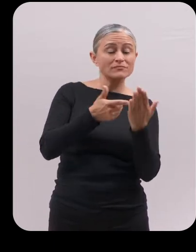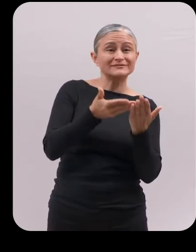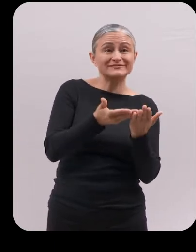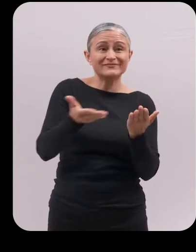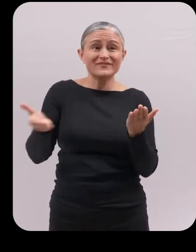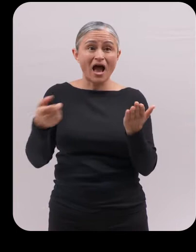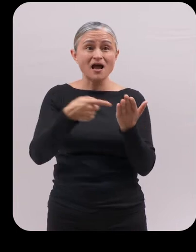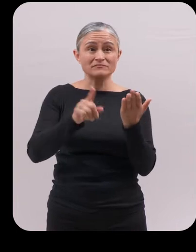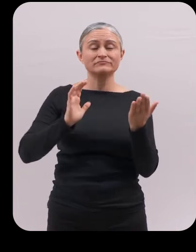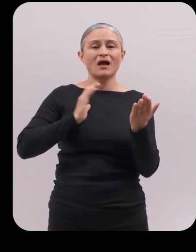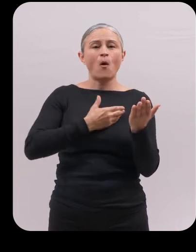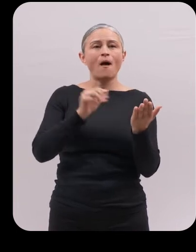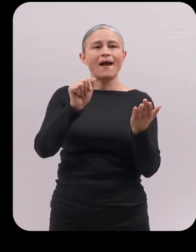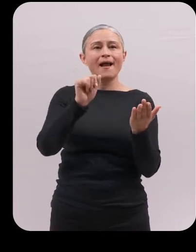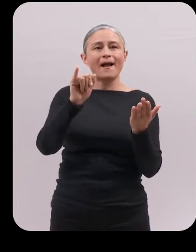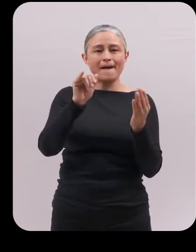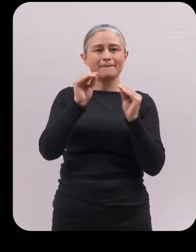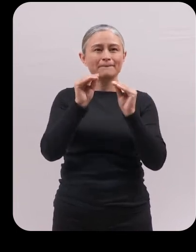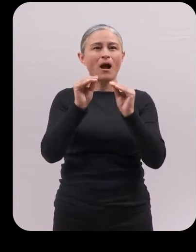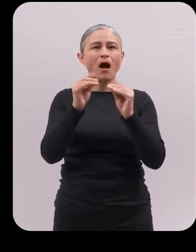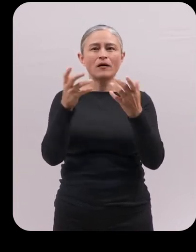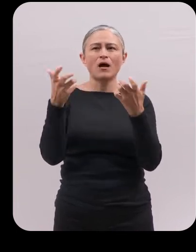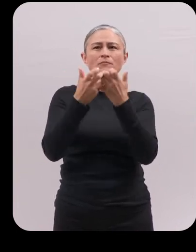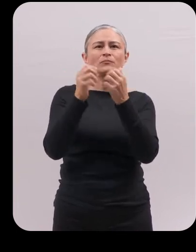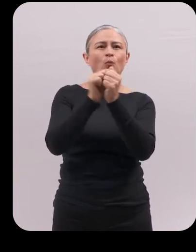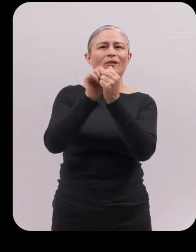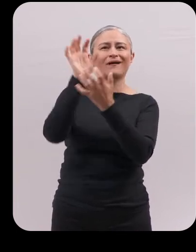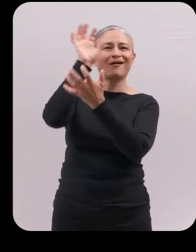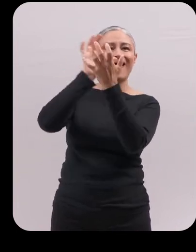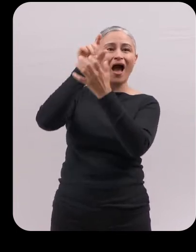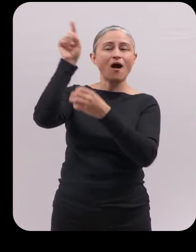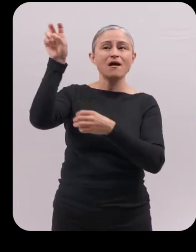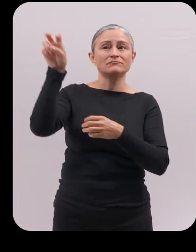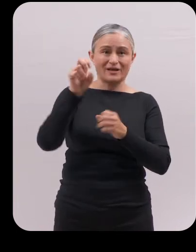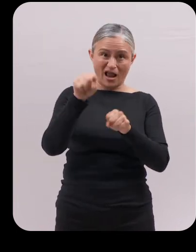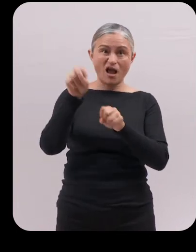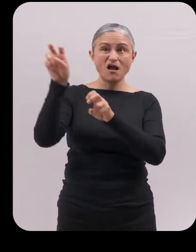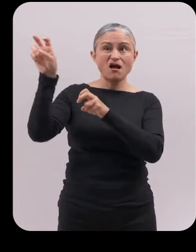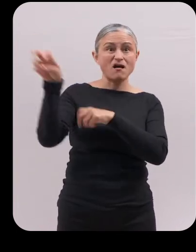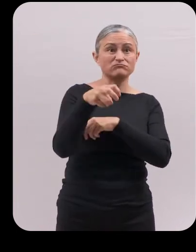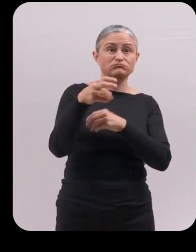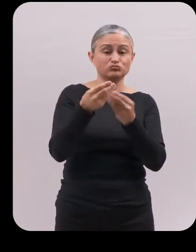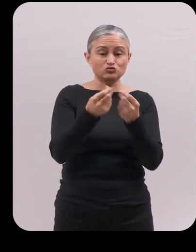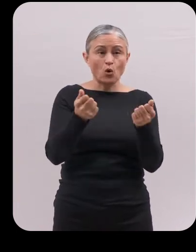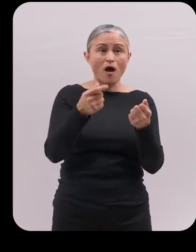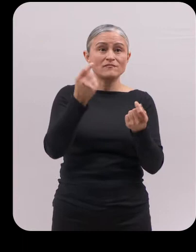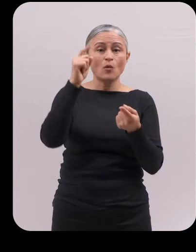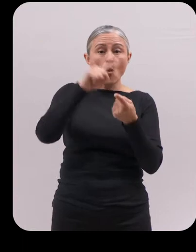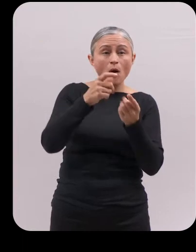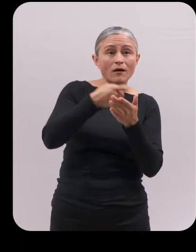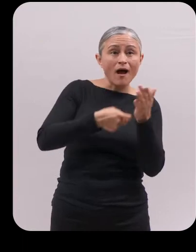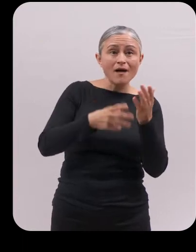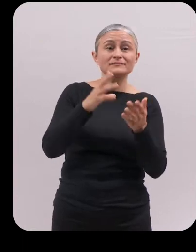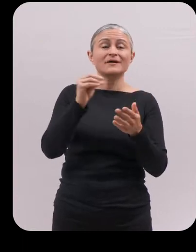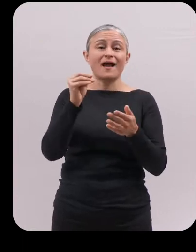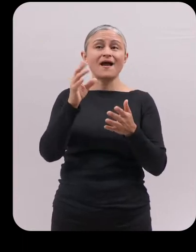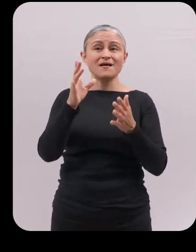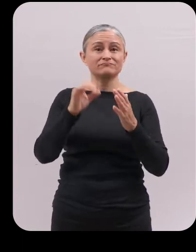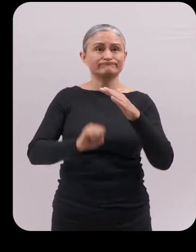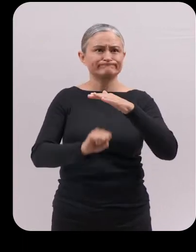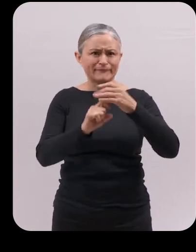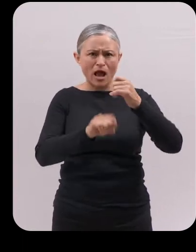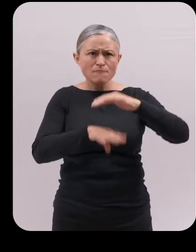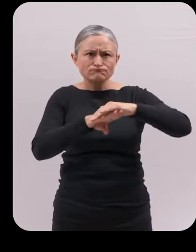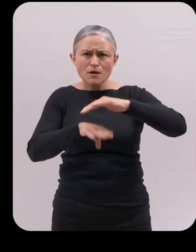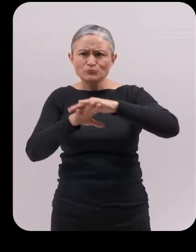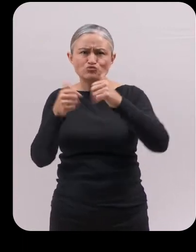to serving AI models from the cloud and enables you to deliver AI solutions at lower cost, with fewer capacity challenges, and with better